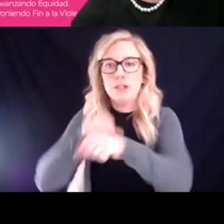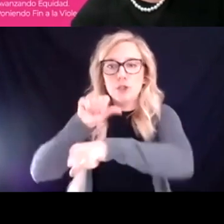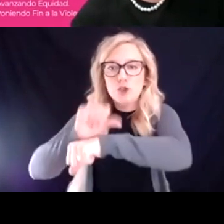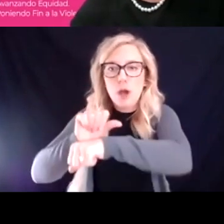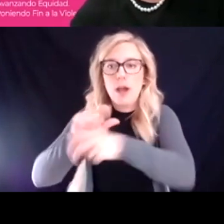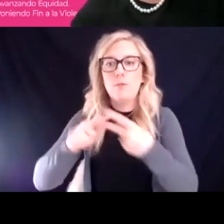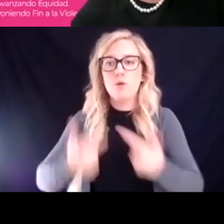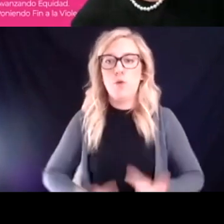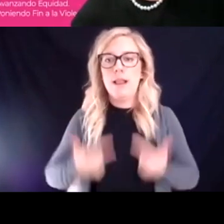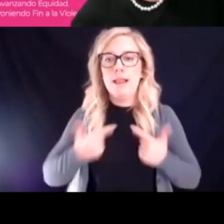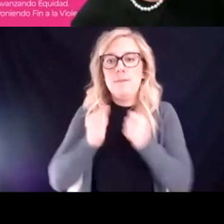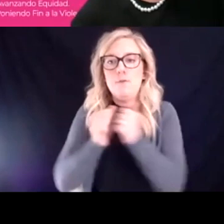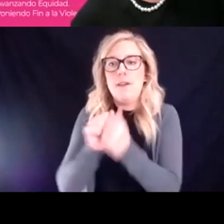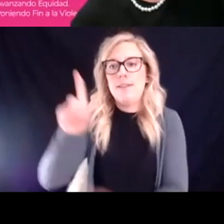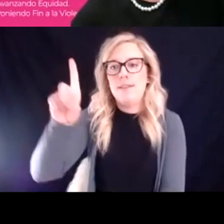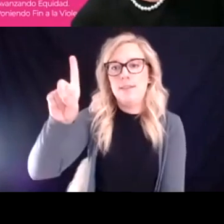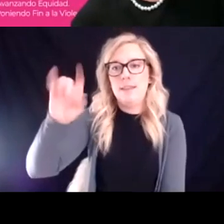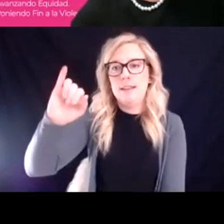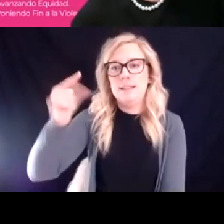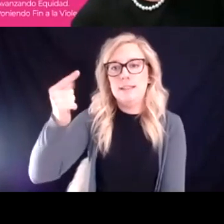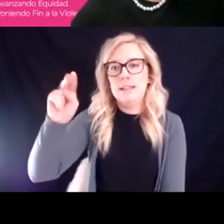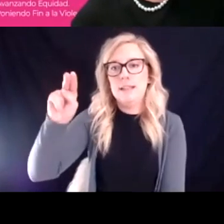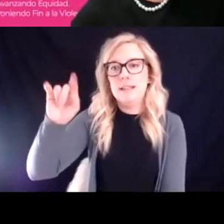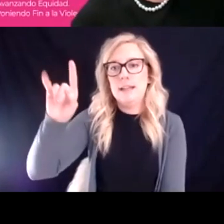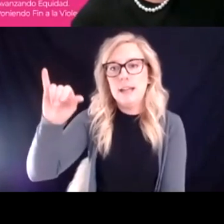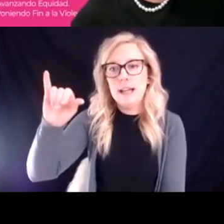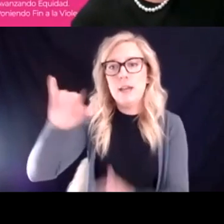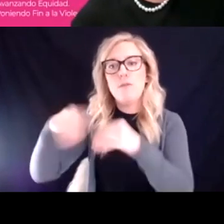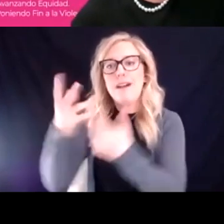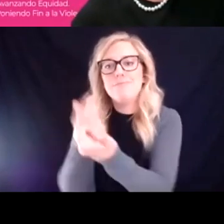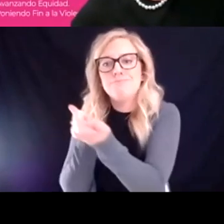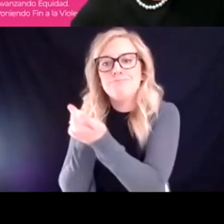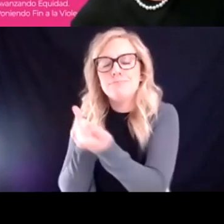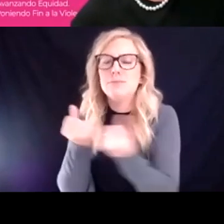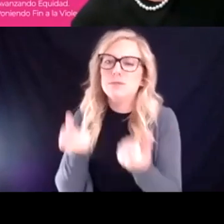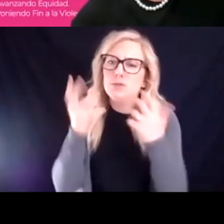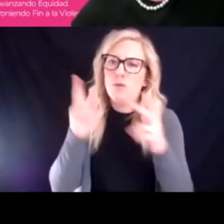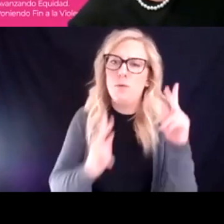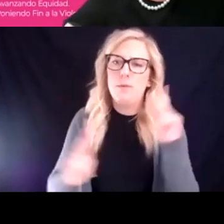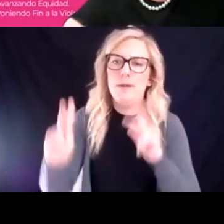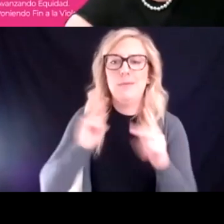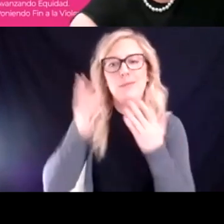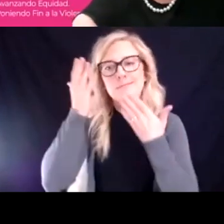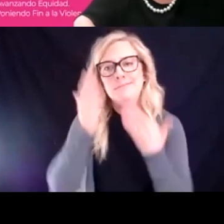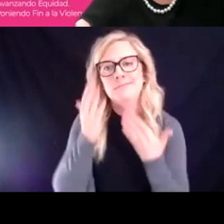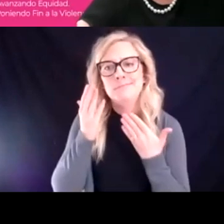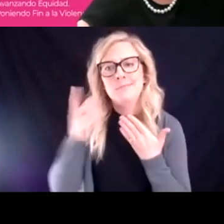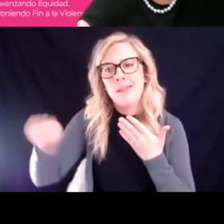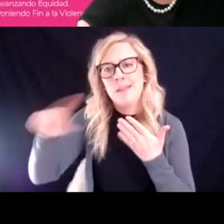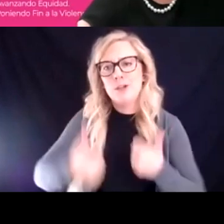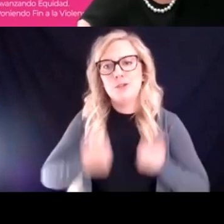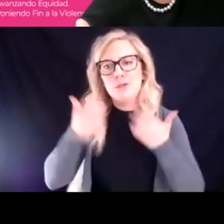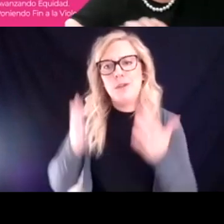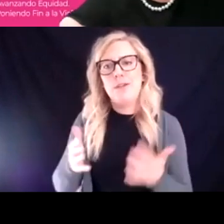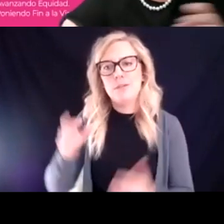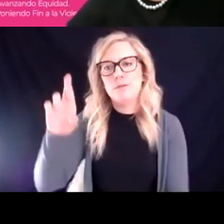We provide support for them. Because so many people, as we know, very sadly, are survivors of rape